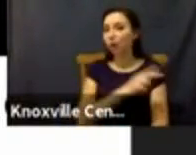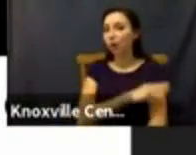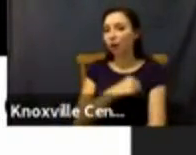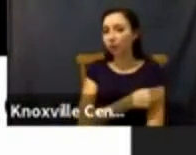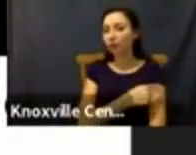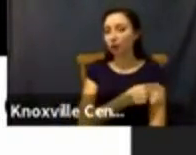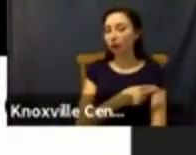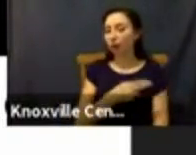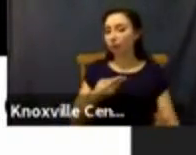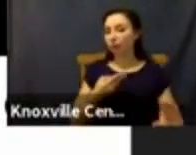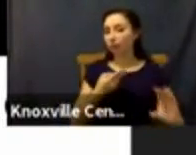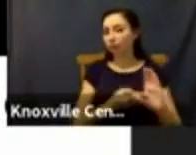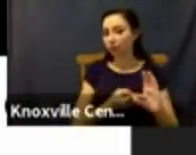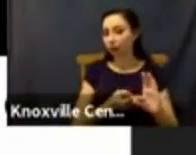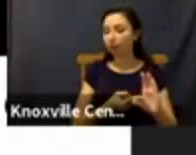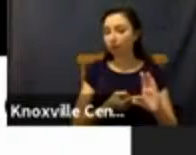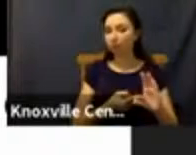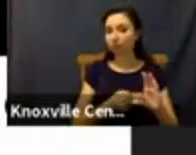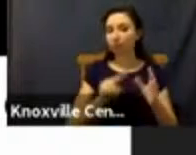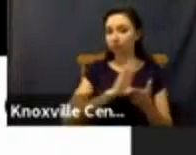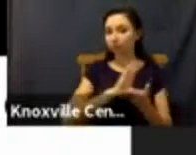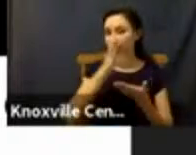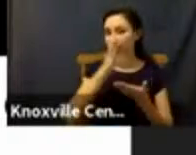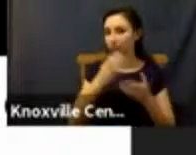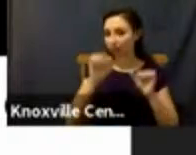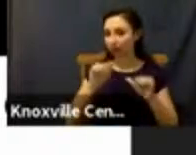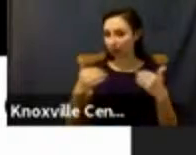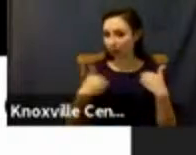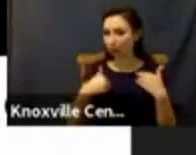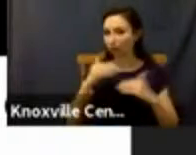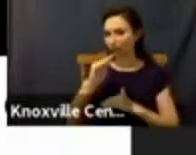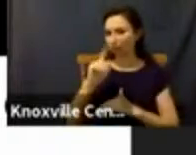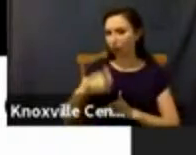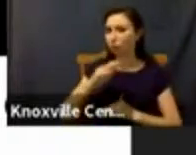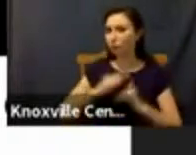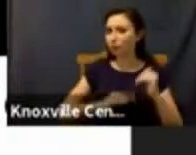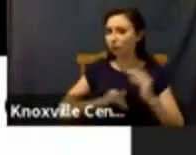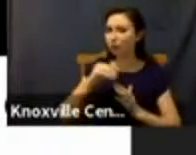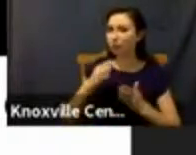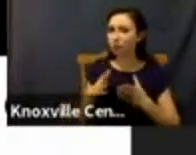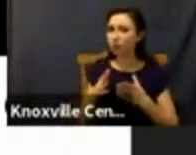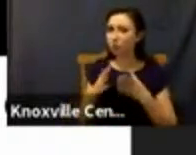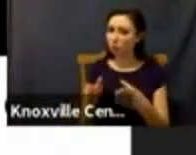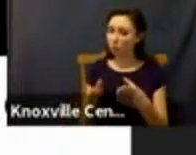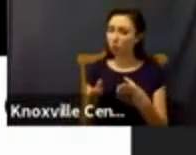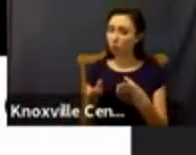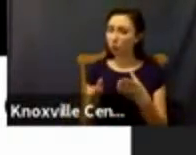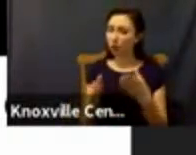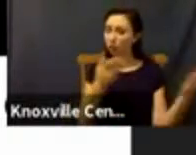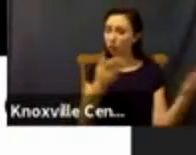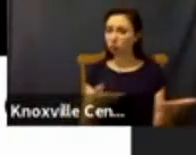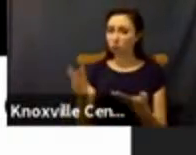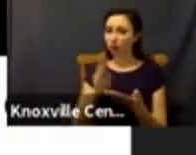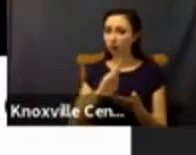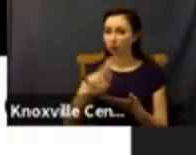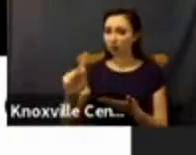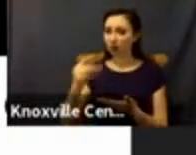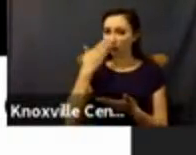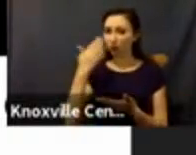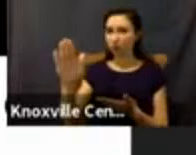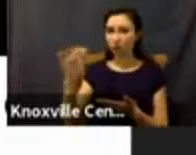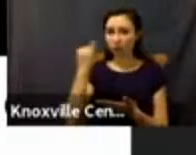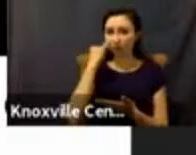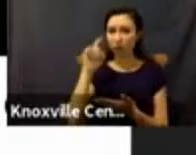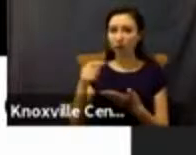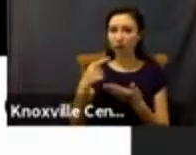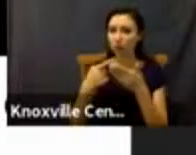be comfortable with it. And absolutely. So is there a way to take this back? I don't know if you need to talk